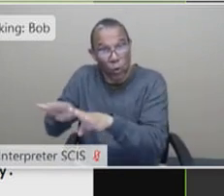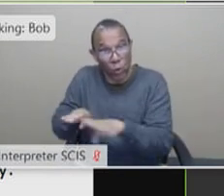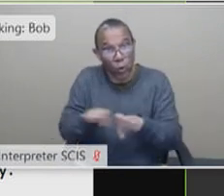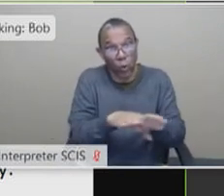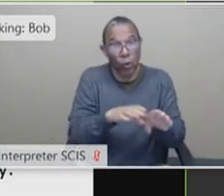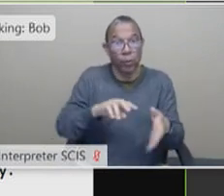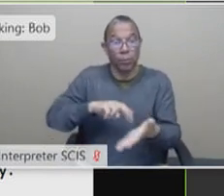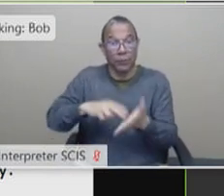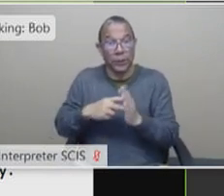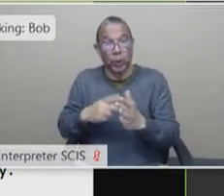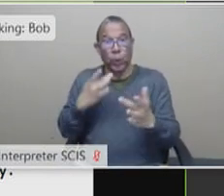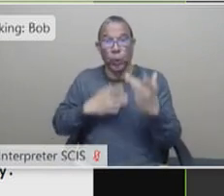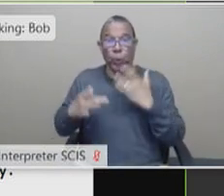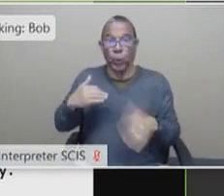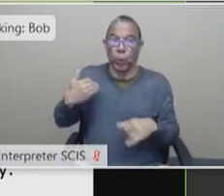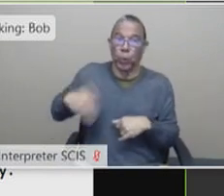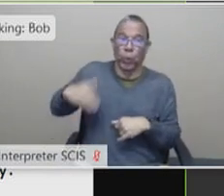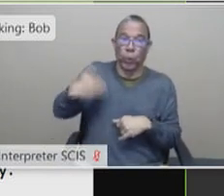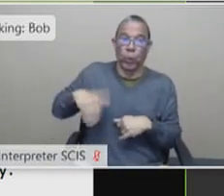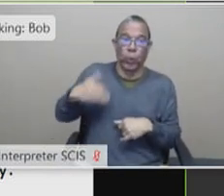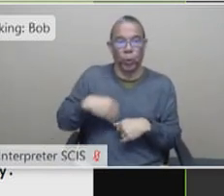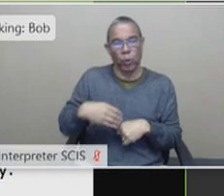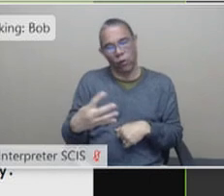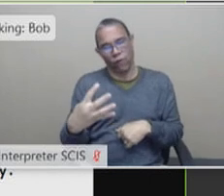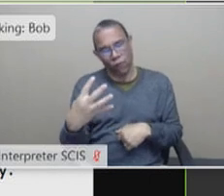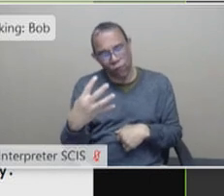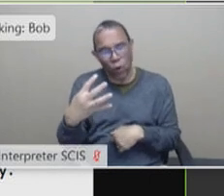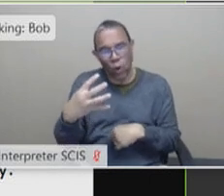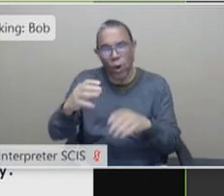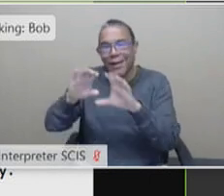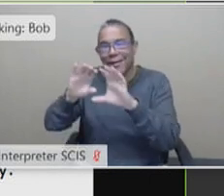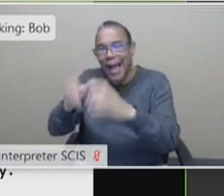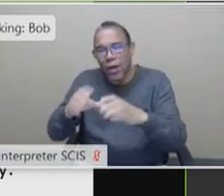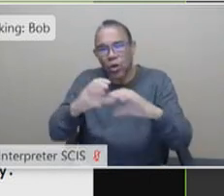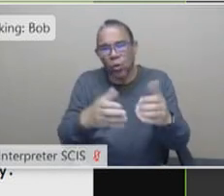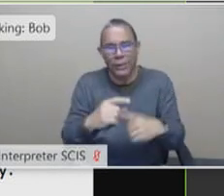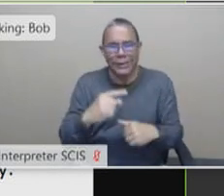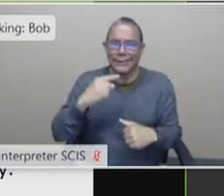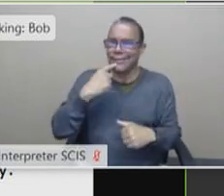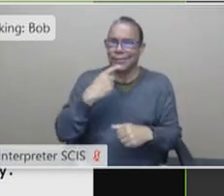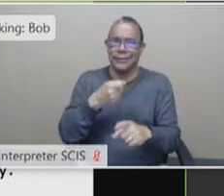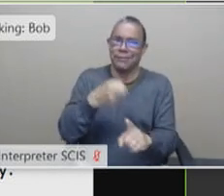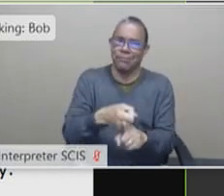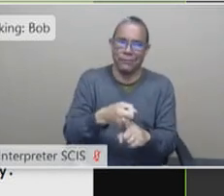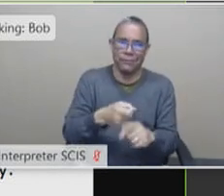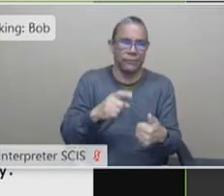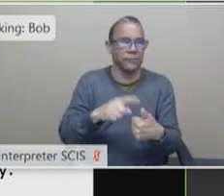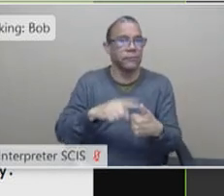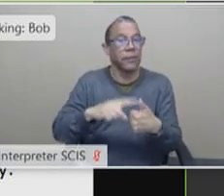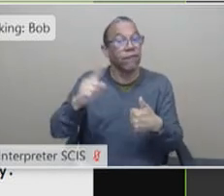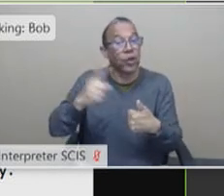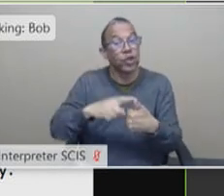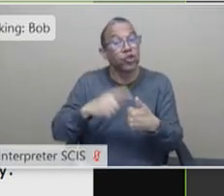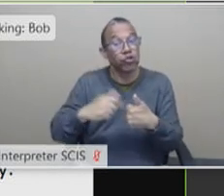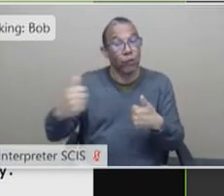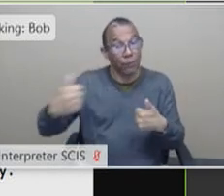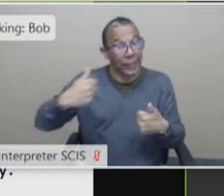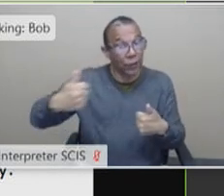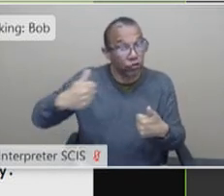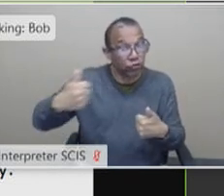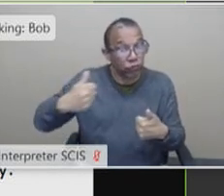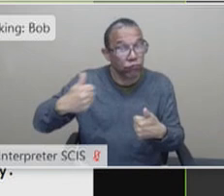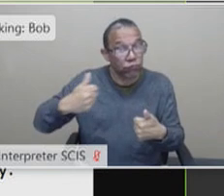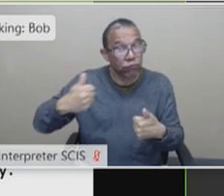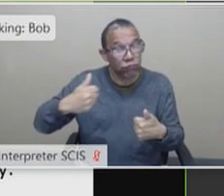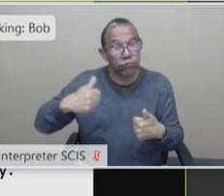four categories of revenues that have been severely impacted. They are transportation-related revenues,